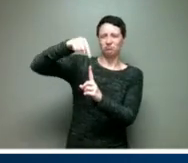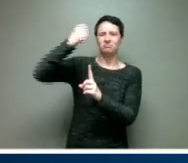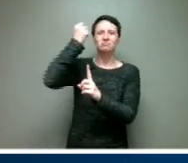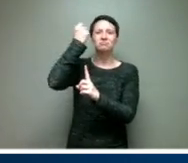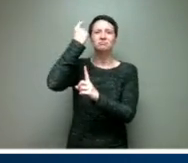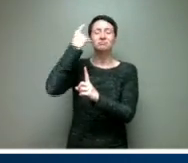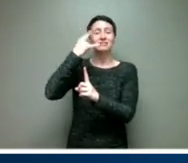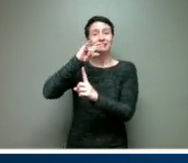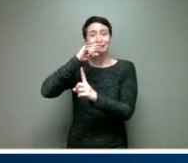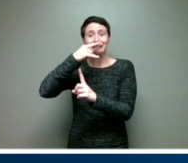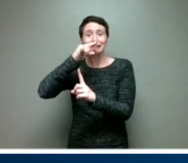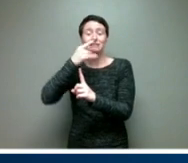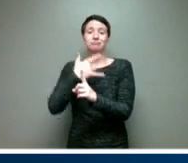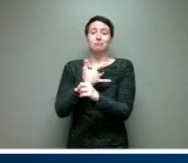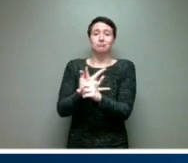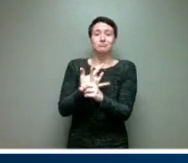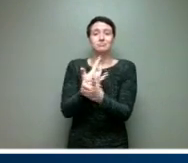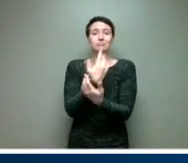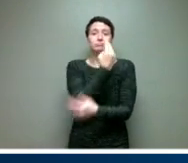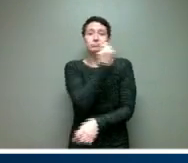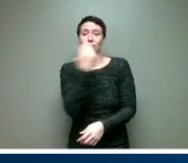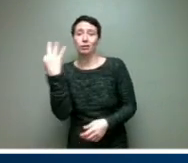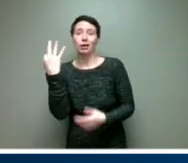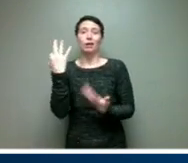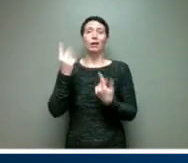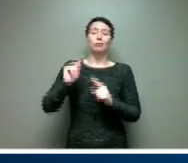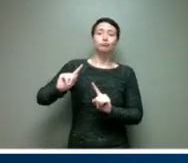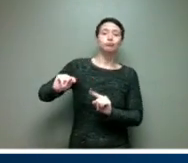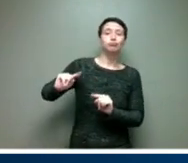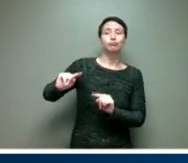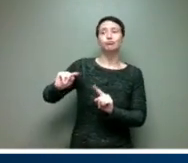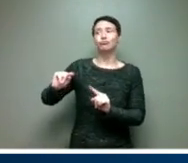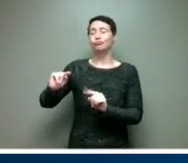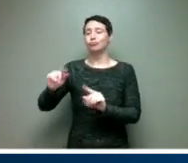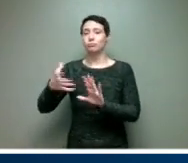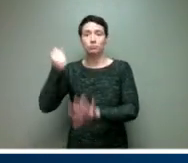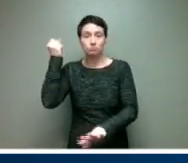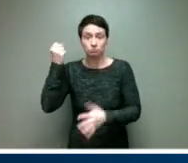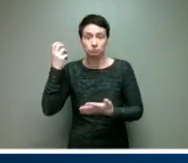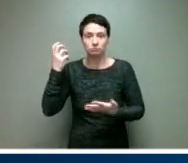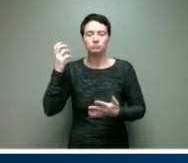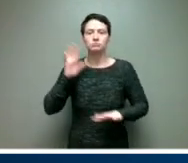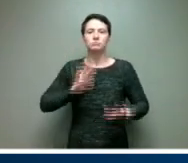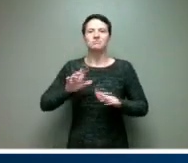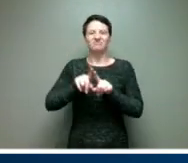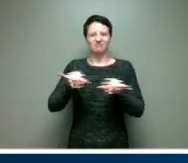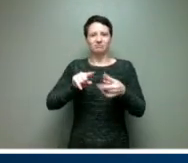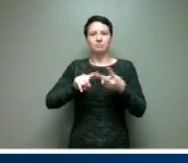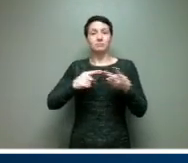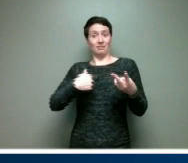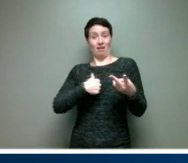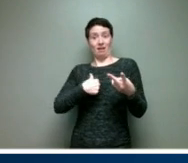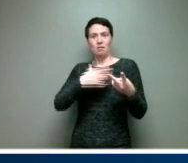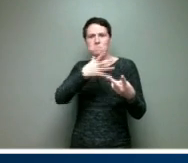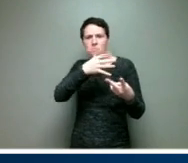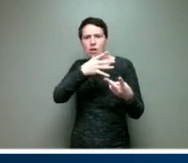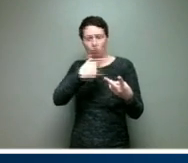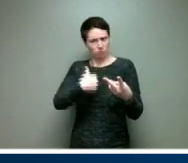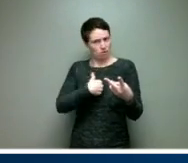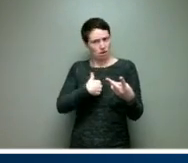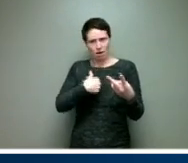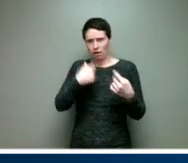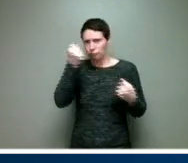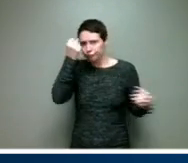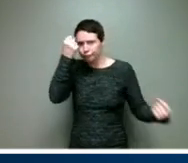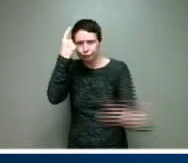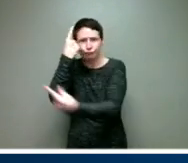the environments they typically rely on, but also I identify with this as a parent. We wonder what our kids are, if our kids